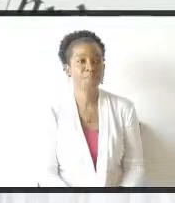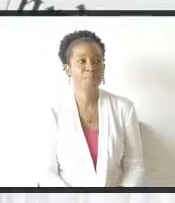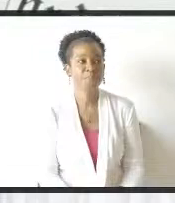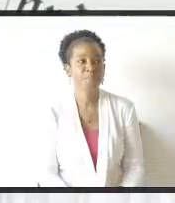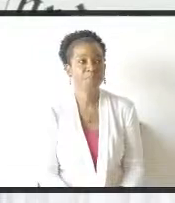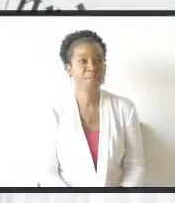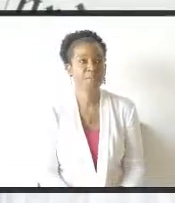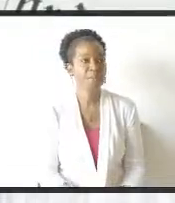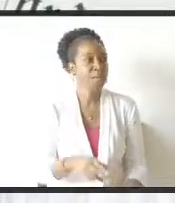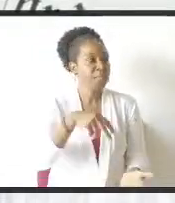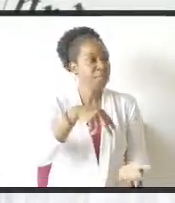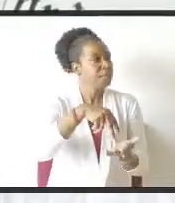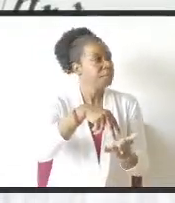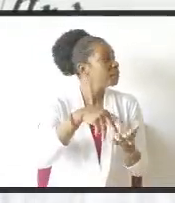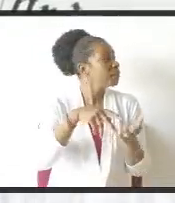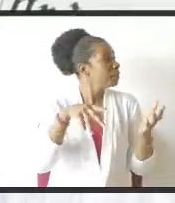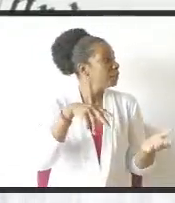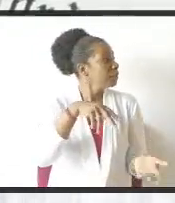and I beg you,